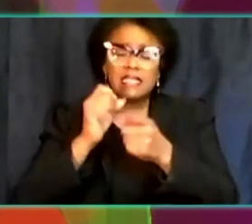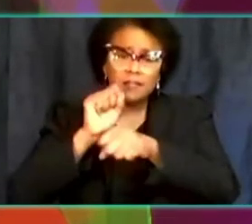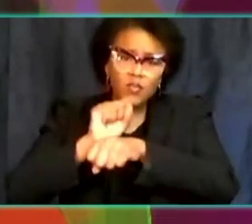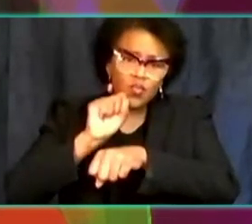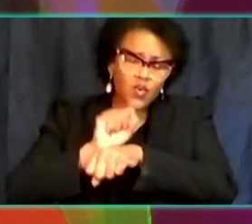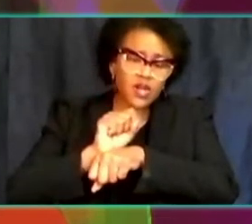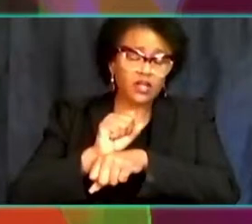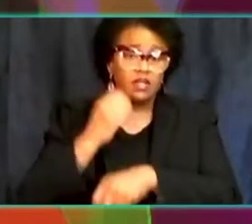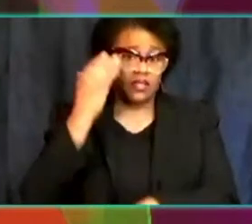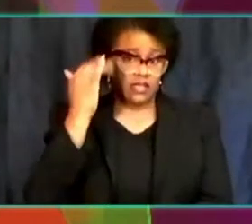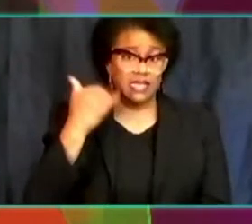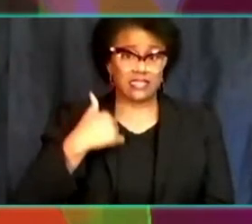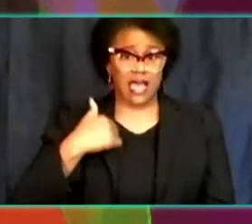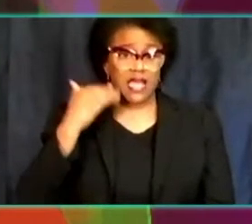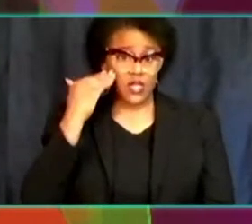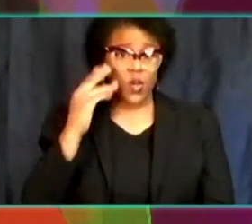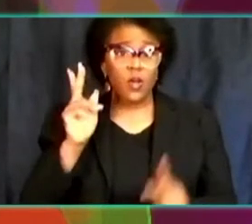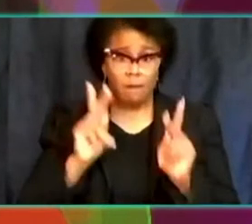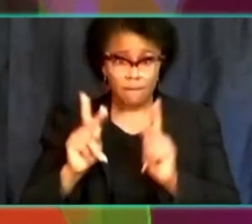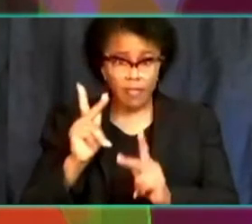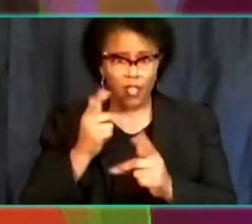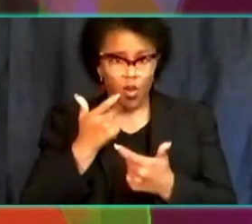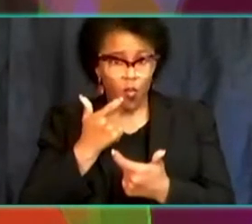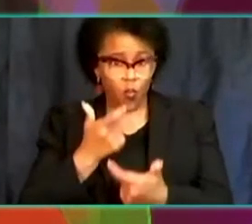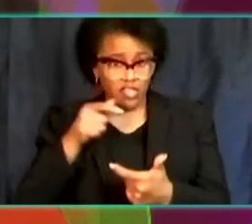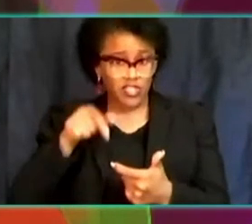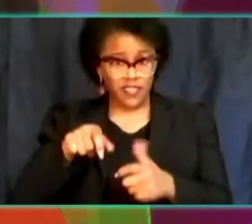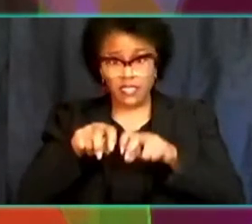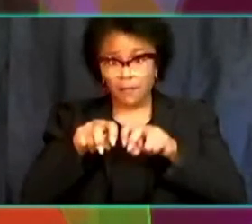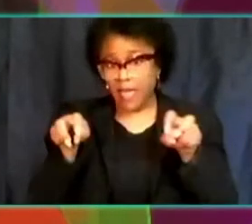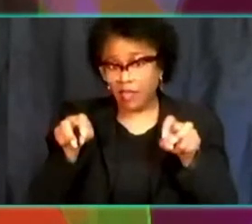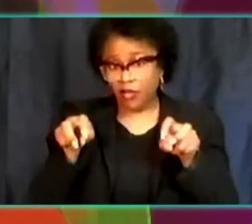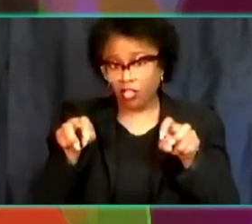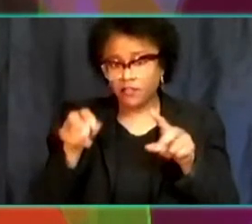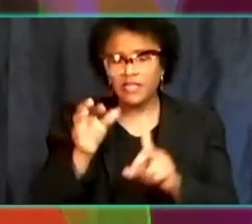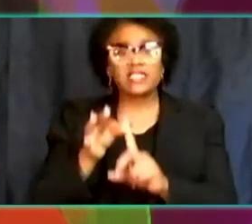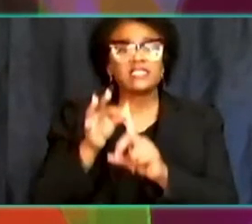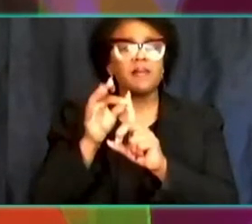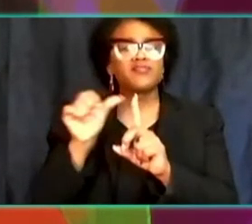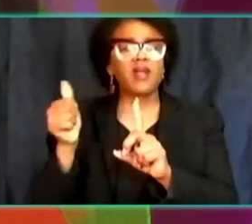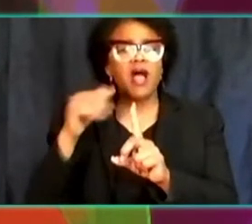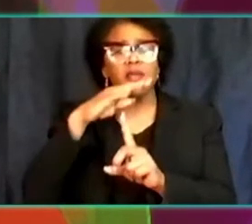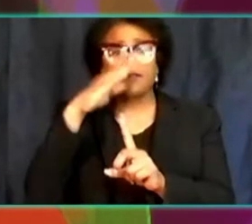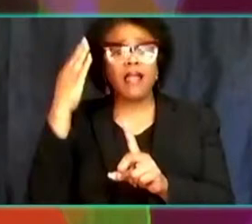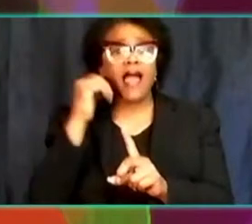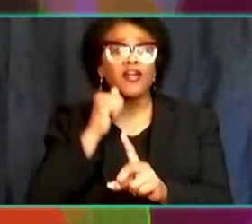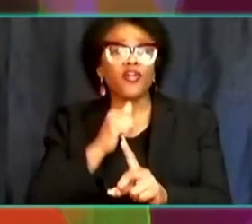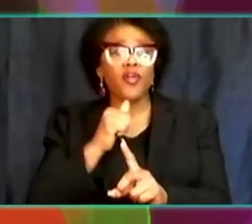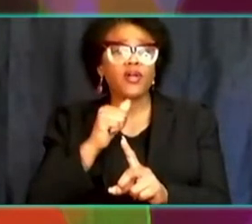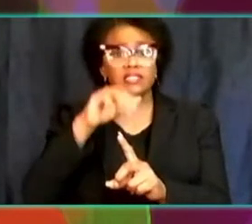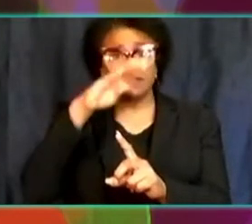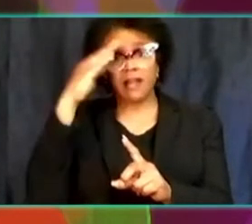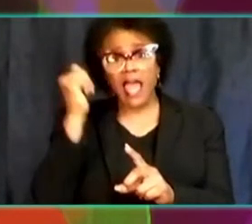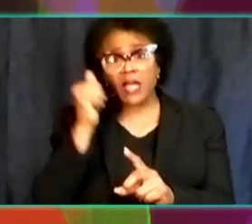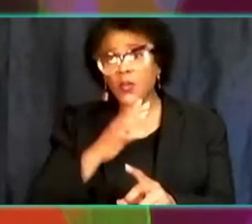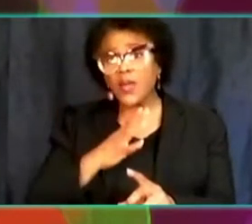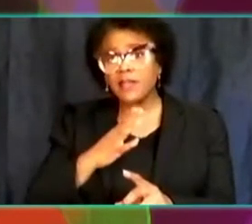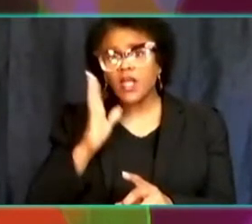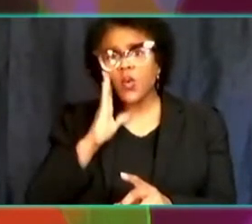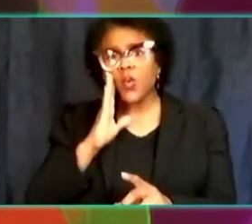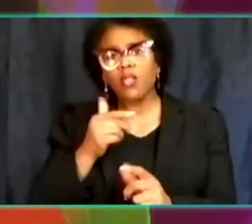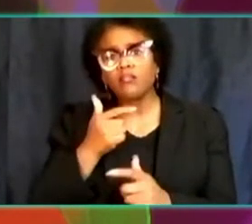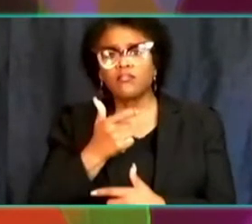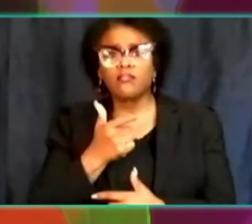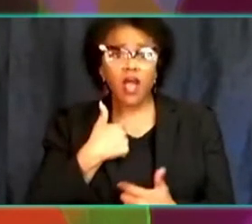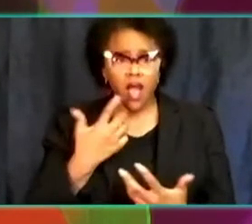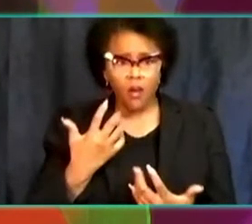because I know there are people that will be watching this panel, especially other Black girls, Black women, and they're gonna be like, well, I wanna